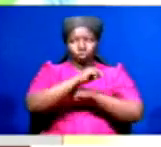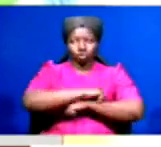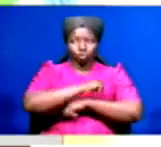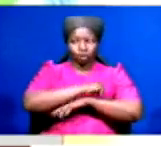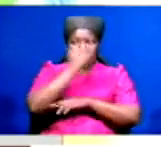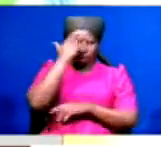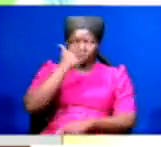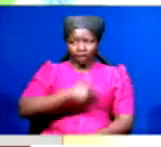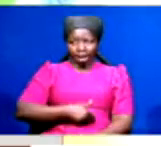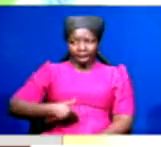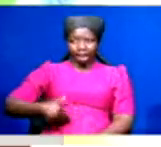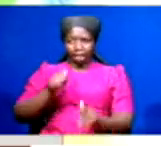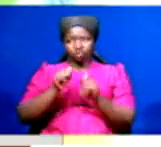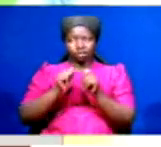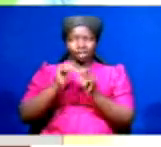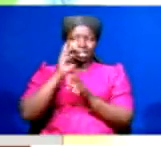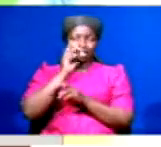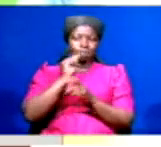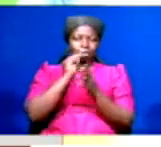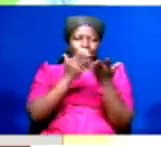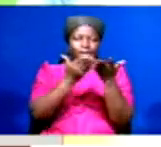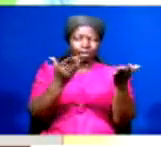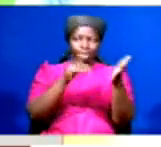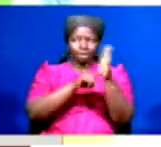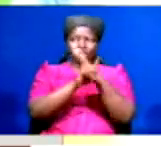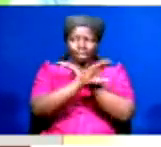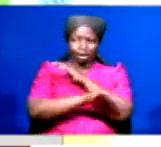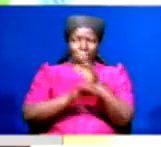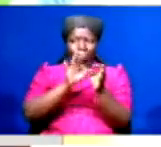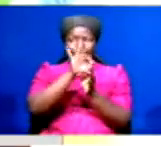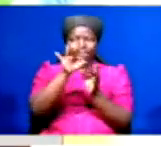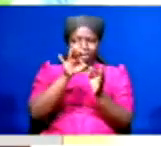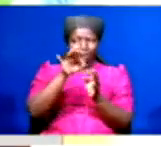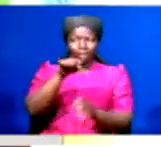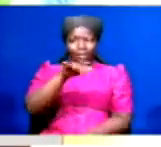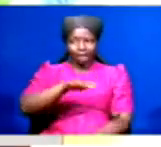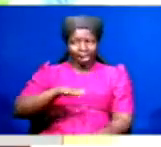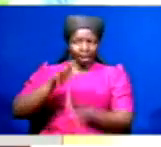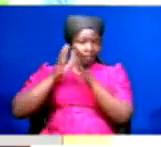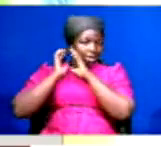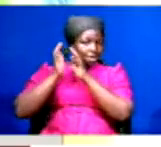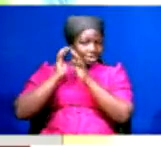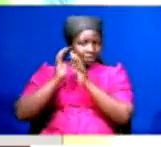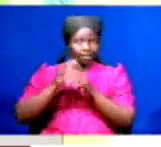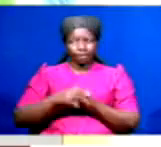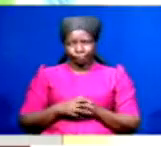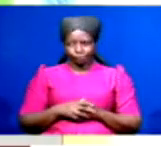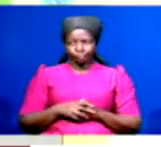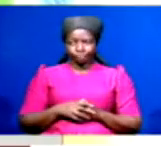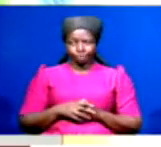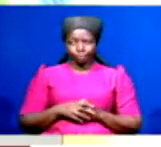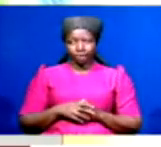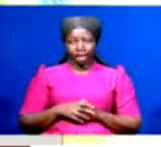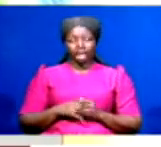hunger that is experienced all over the country, specifically this area of Kilifi and Mairene. As we all